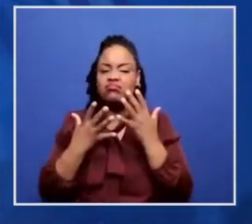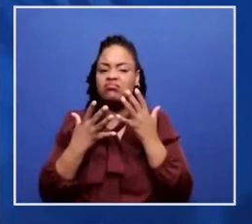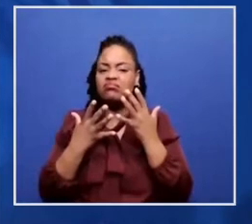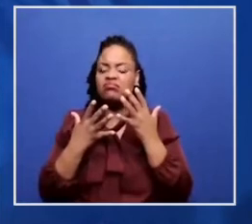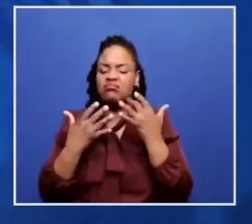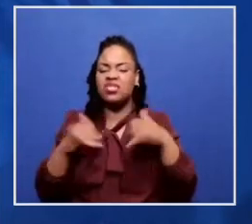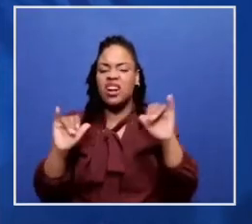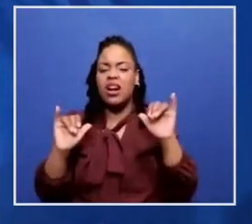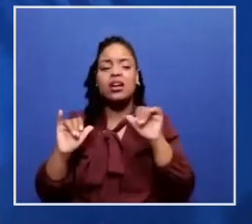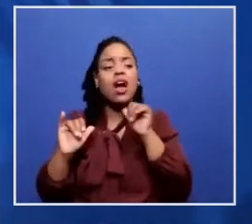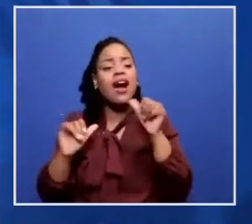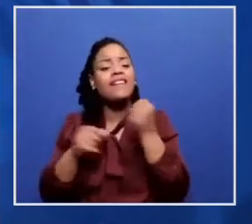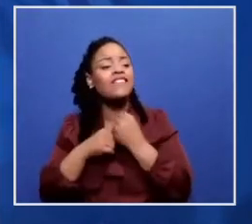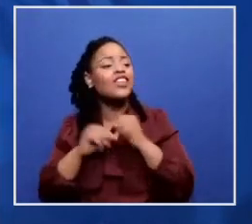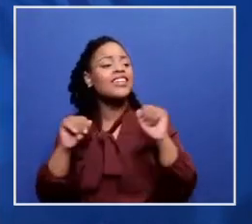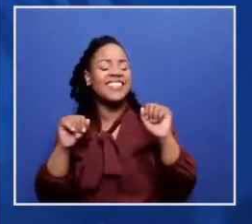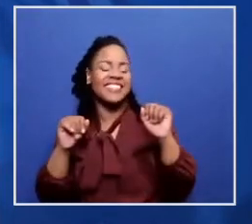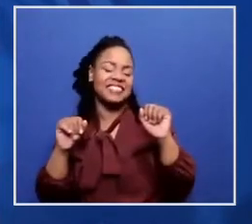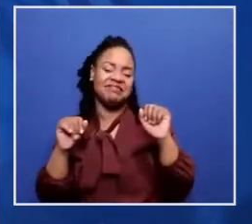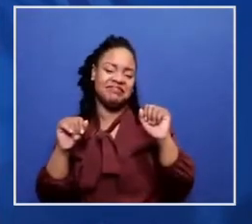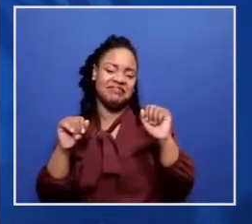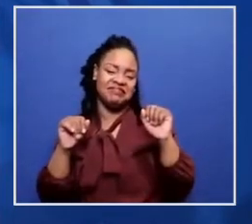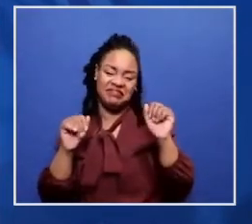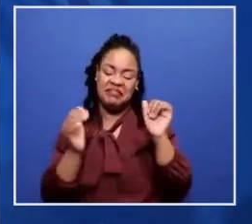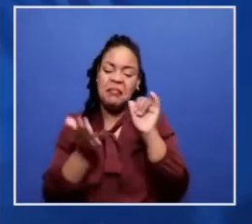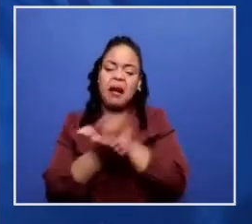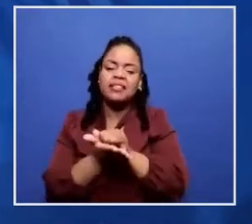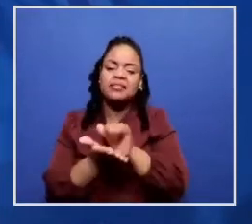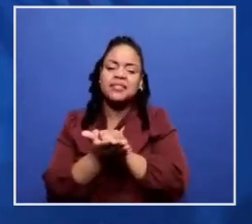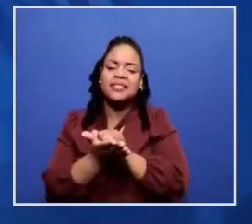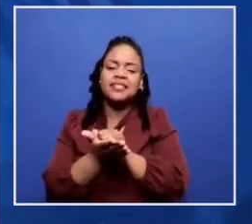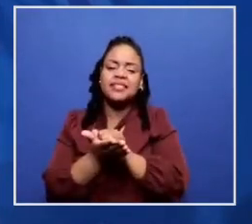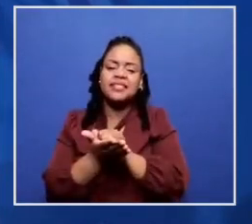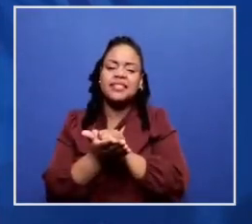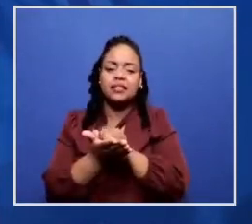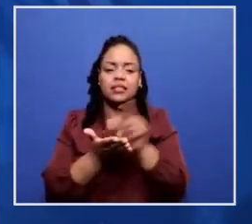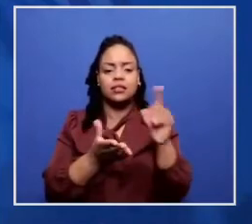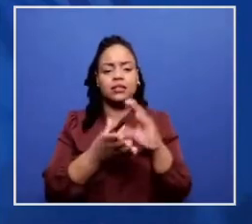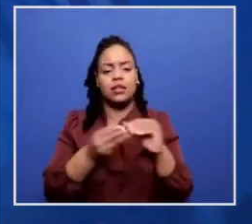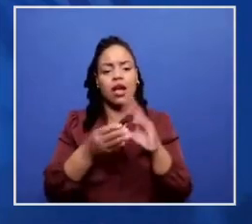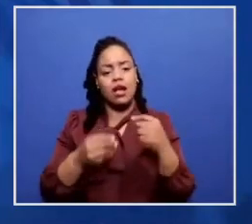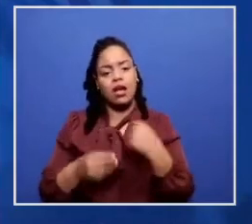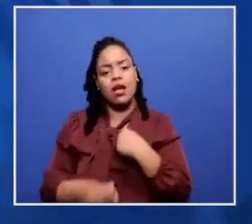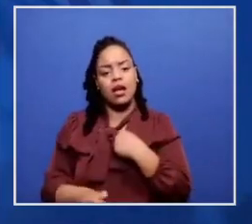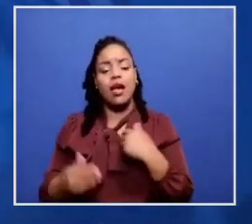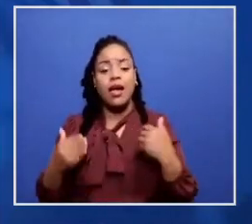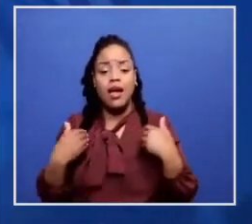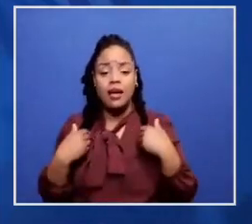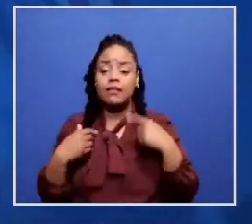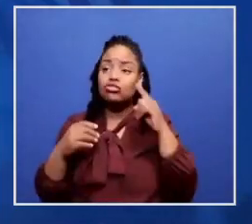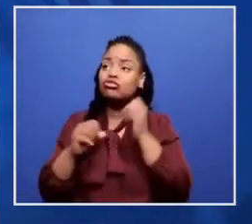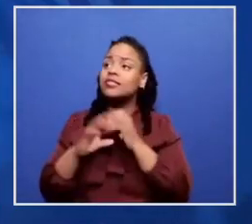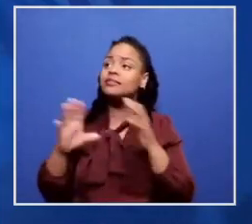seems. He said, I have a dream.